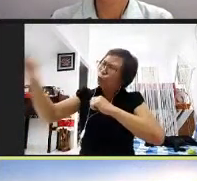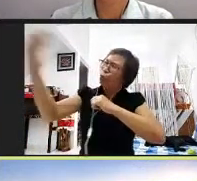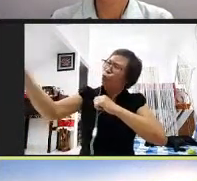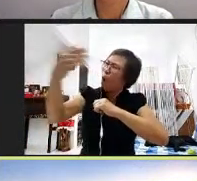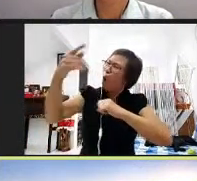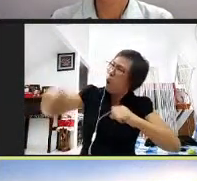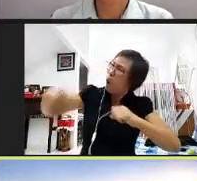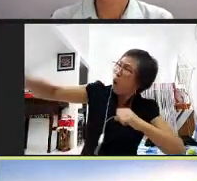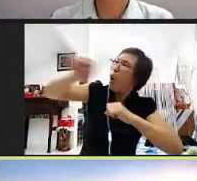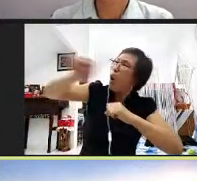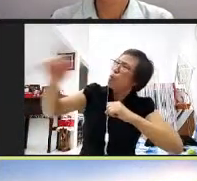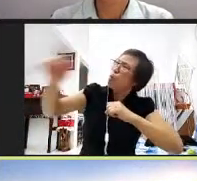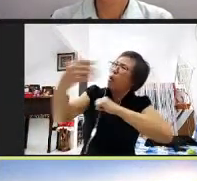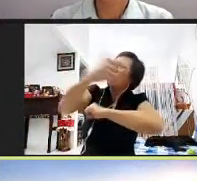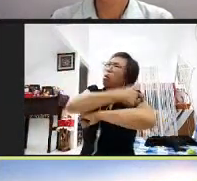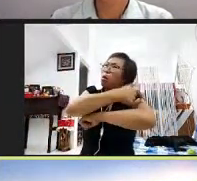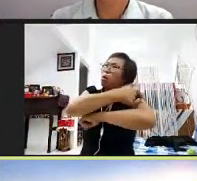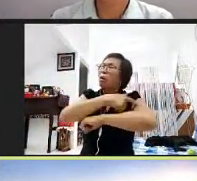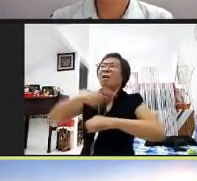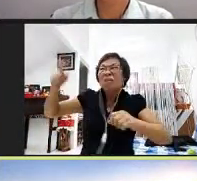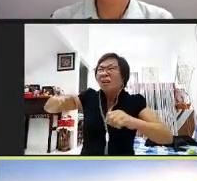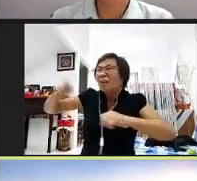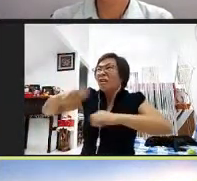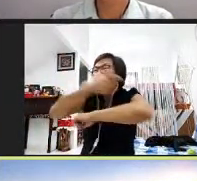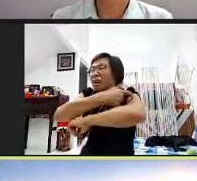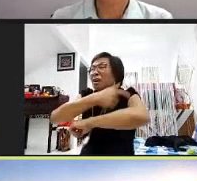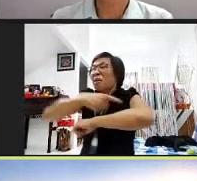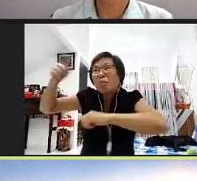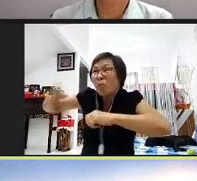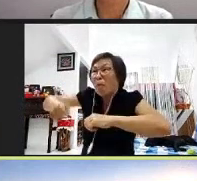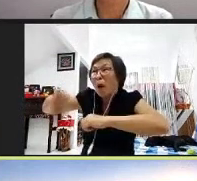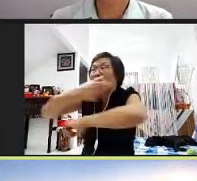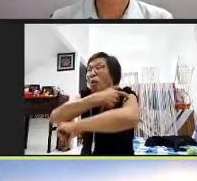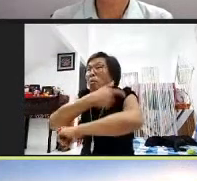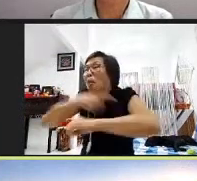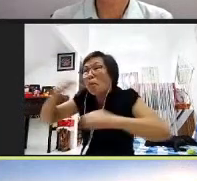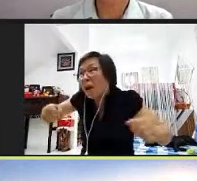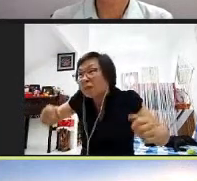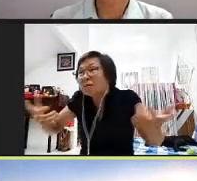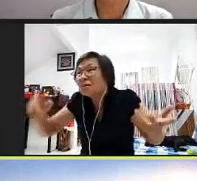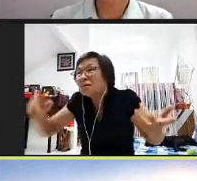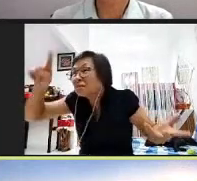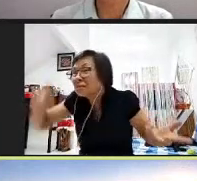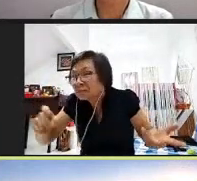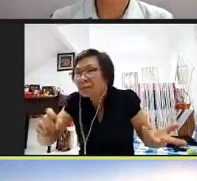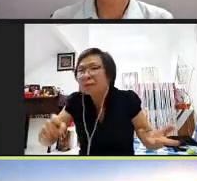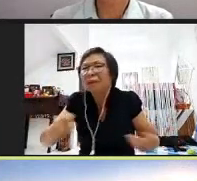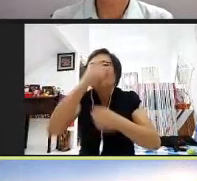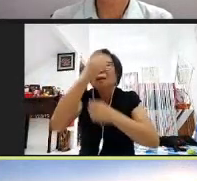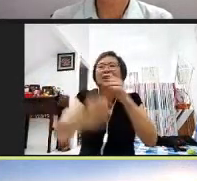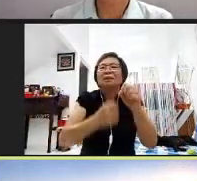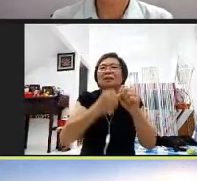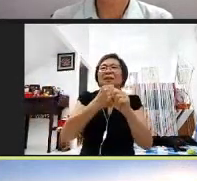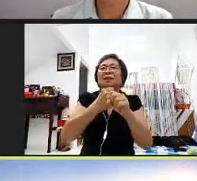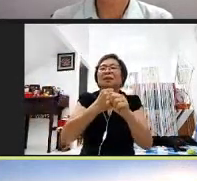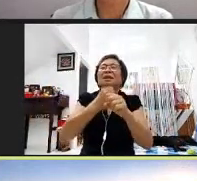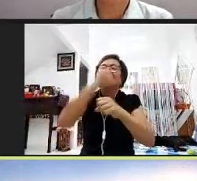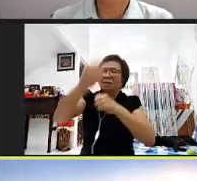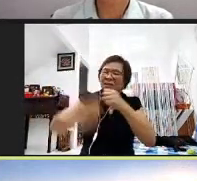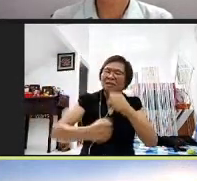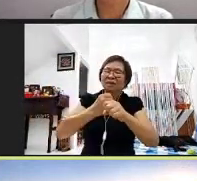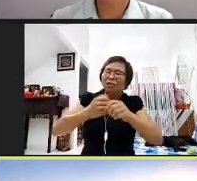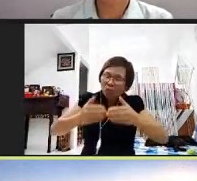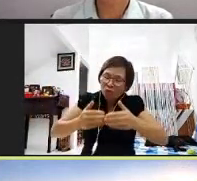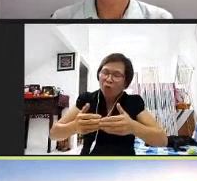Is there, but is it a real need that all of us should get vaccinated? This is a year forward, isn't it? We want to